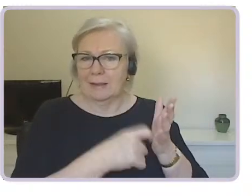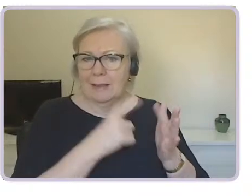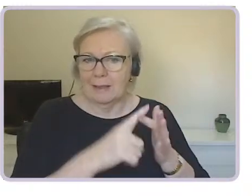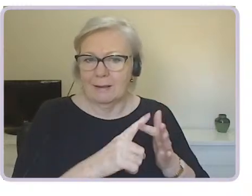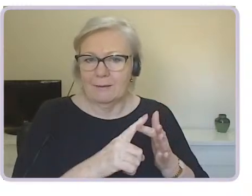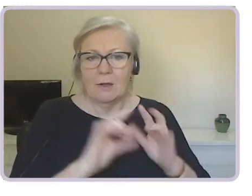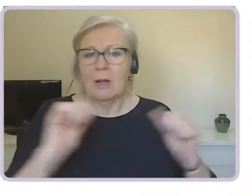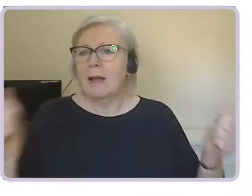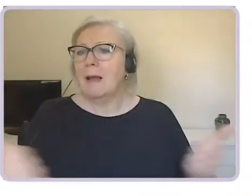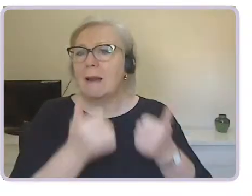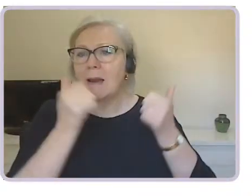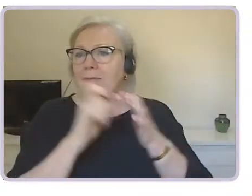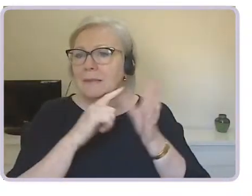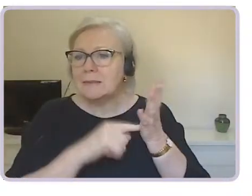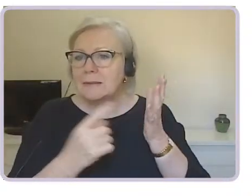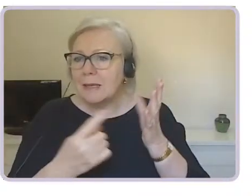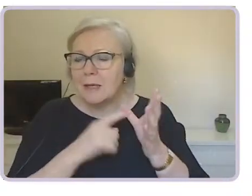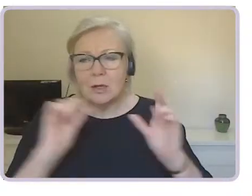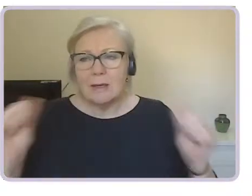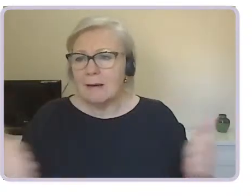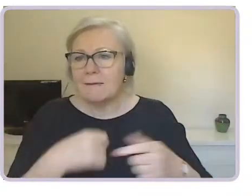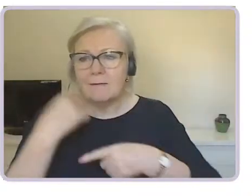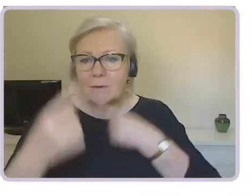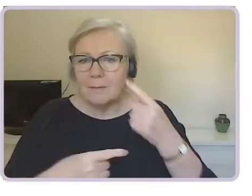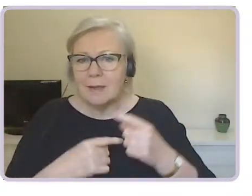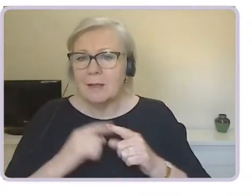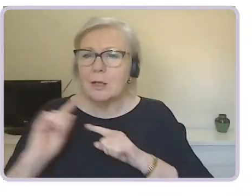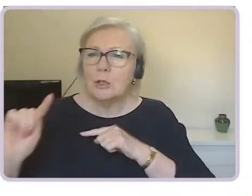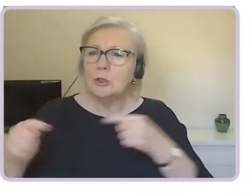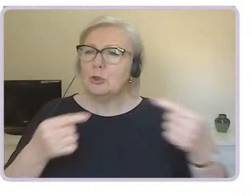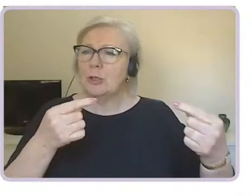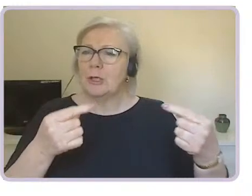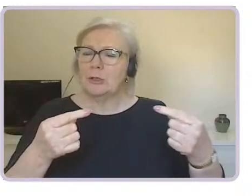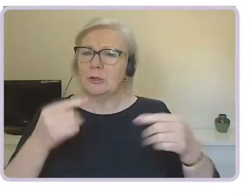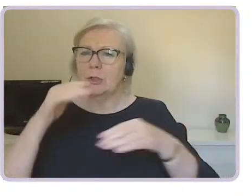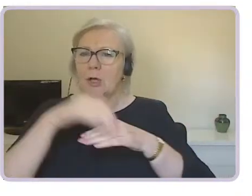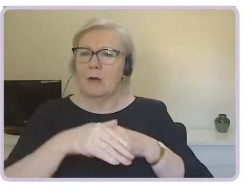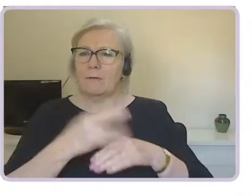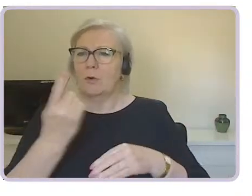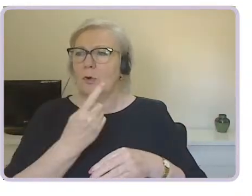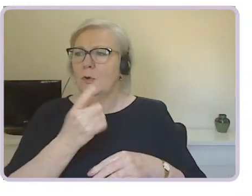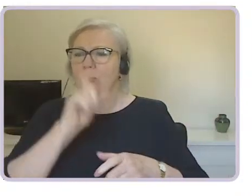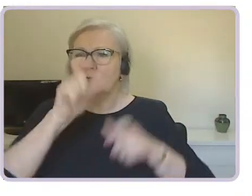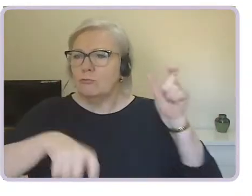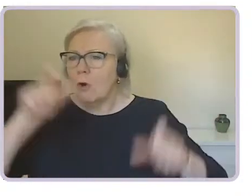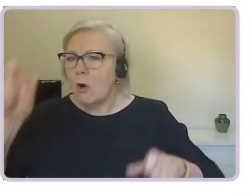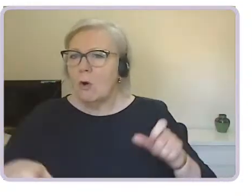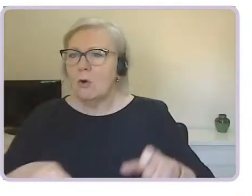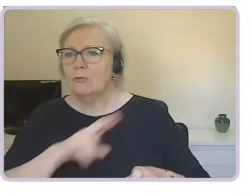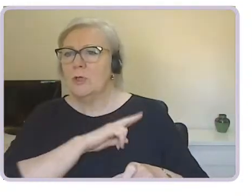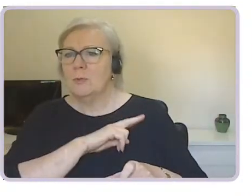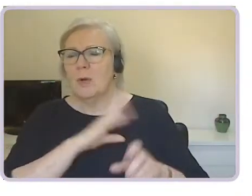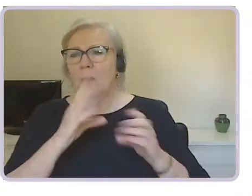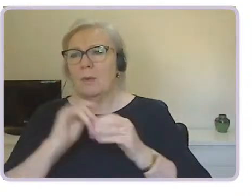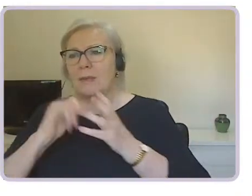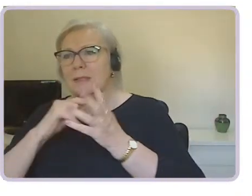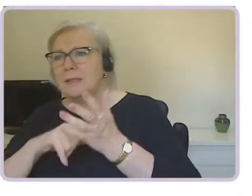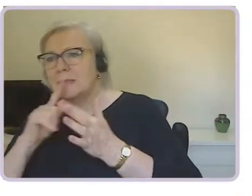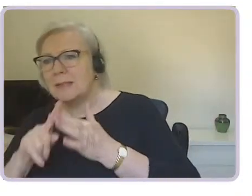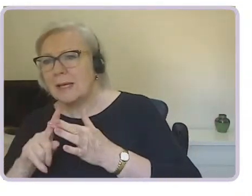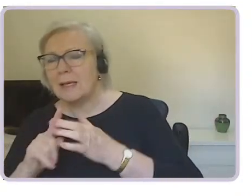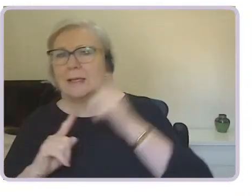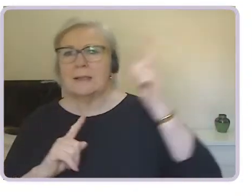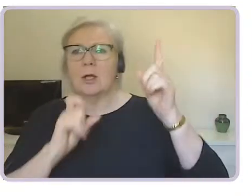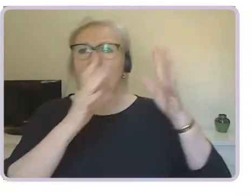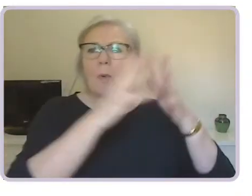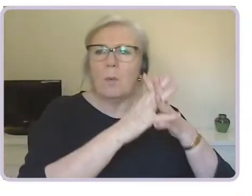data. The challenges on the roles and responsibilities of the various Commonwealth and state and territory agencies, I think that's still